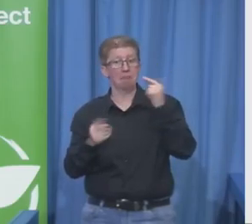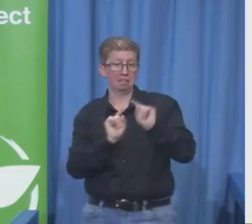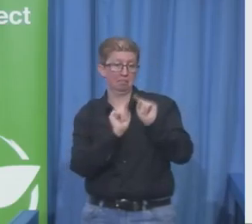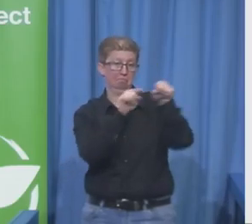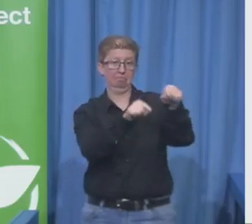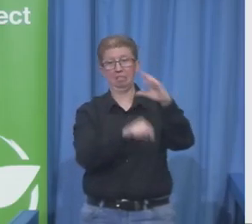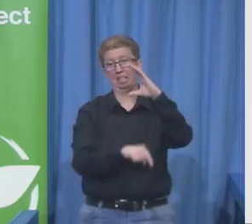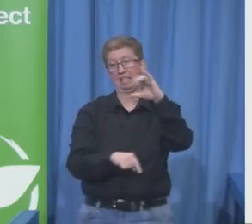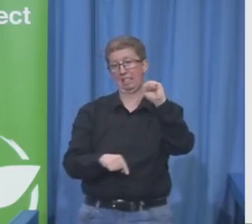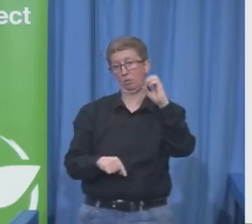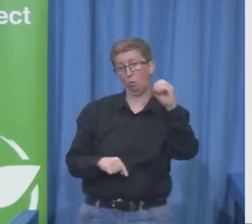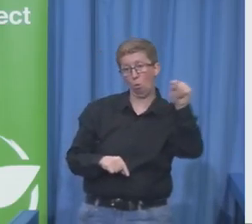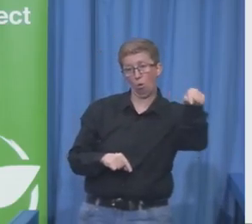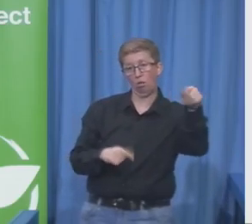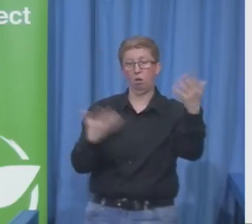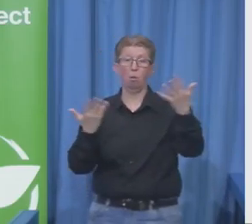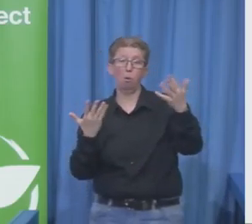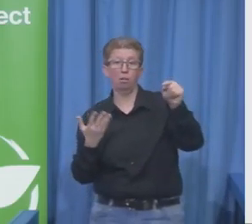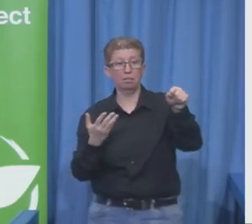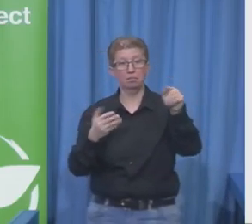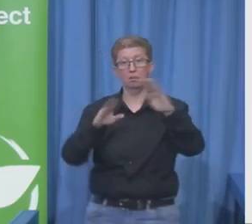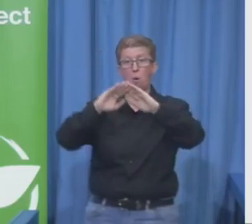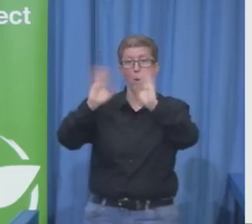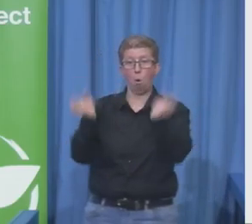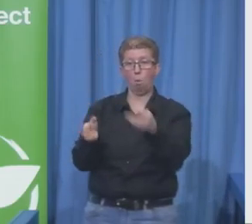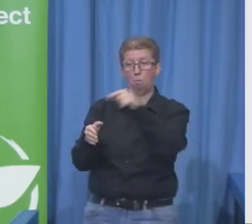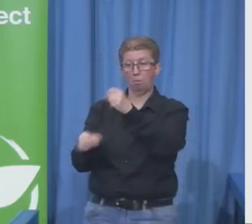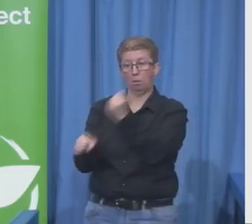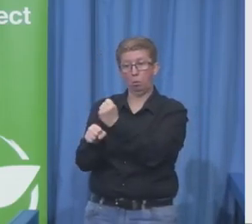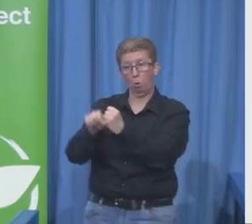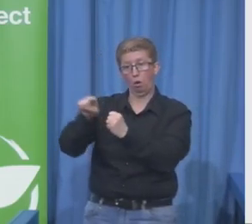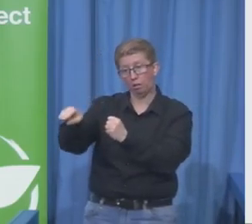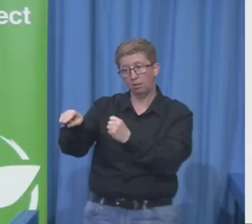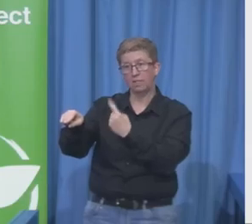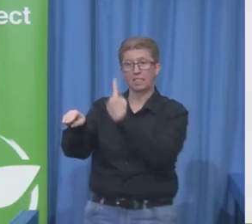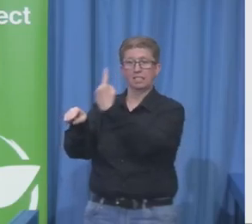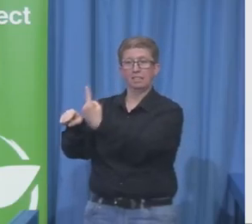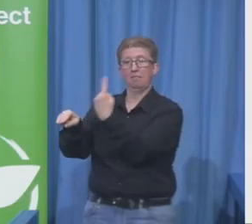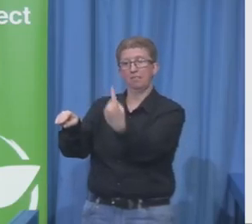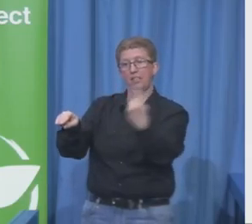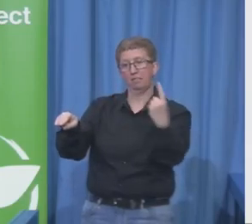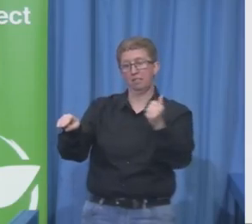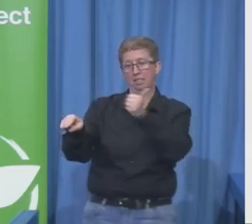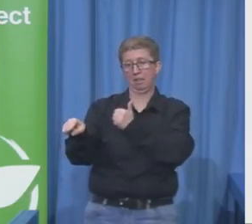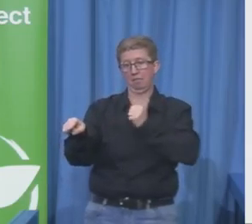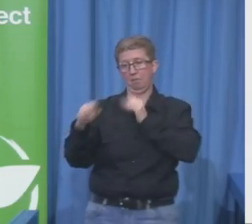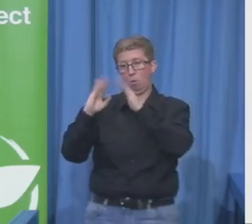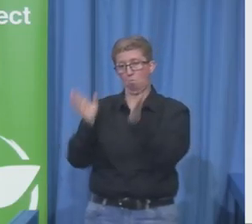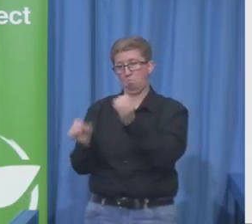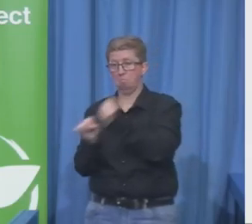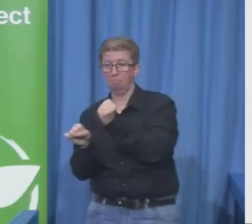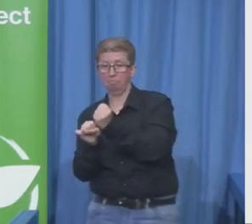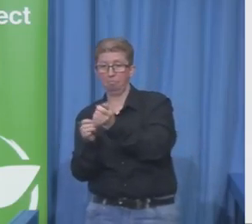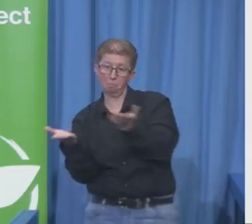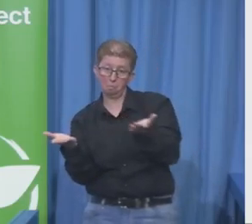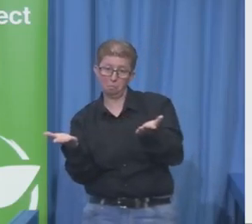sure that we're securing contracts with companies who share our core values. And that's something that Jenny, my